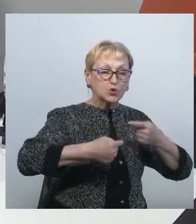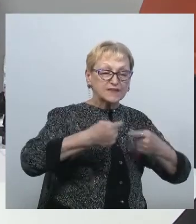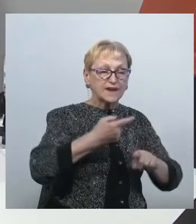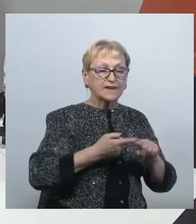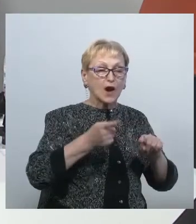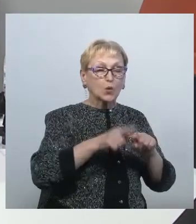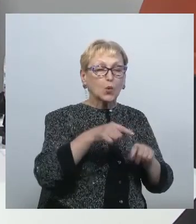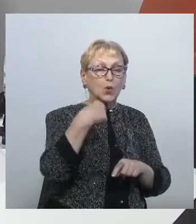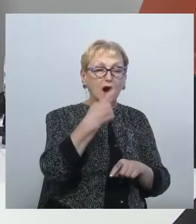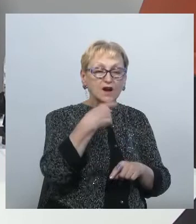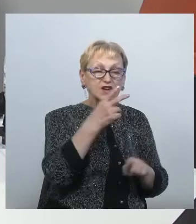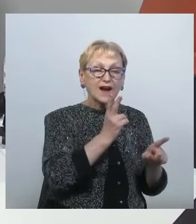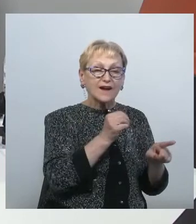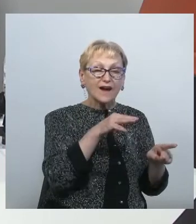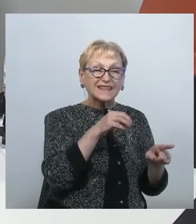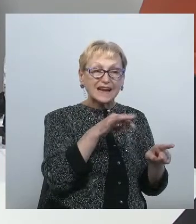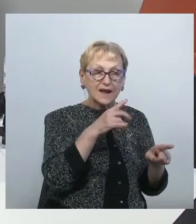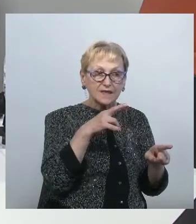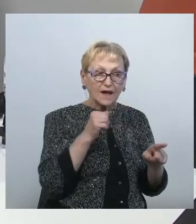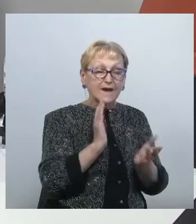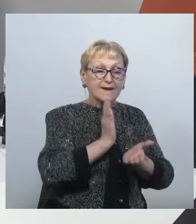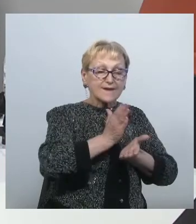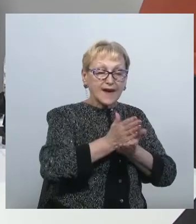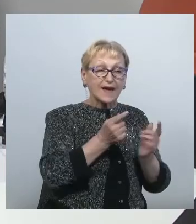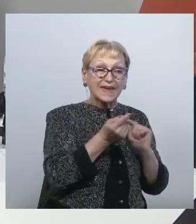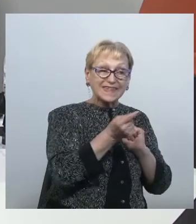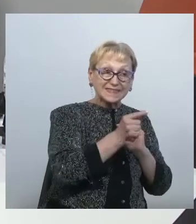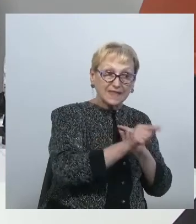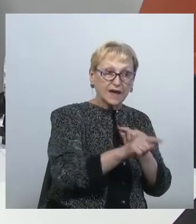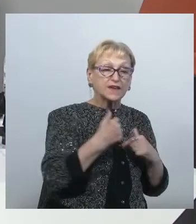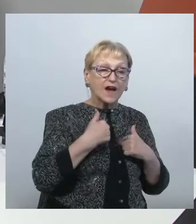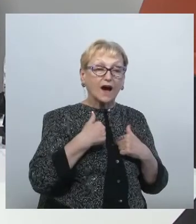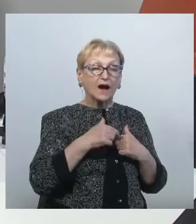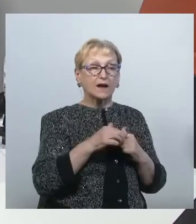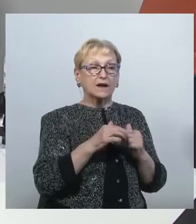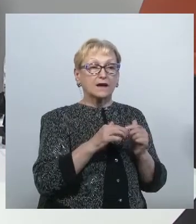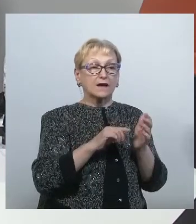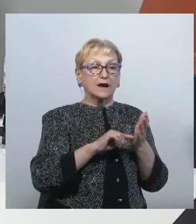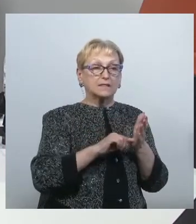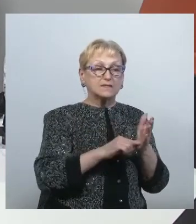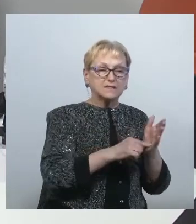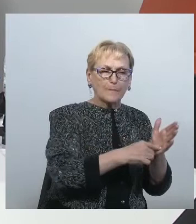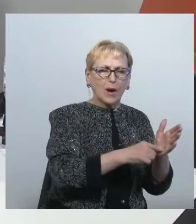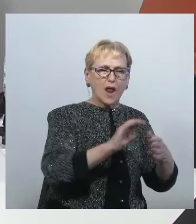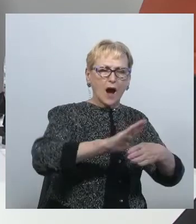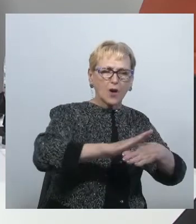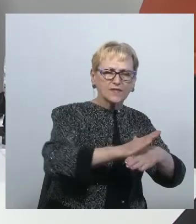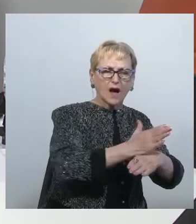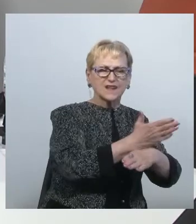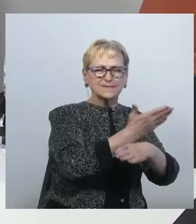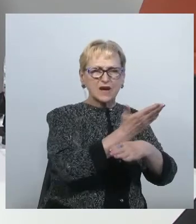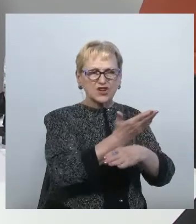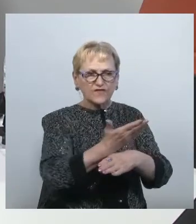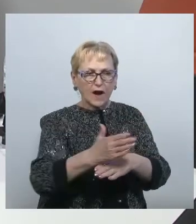this is the discussion that Kateryna tells us about. There are some things that shall be discussed. That is why